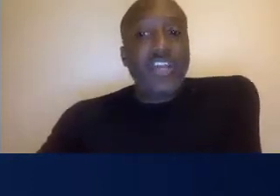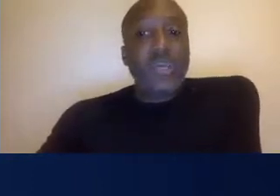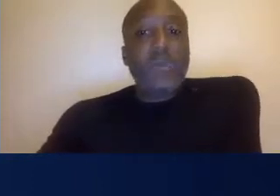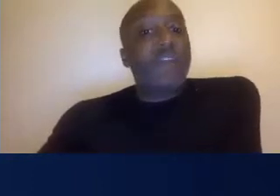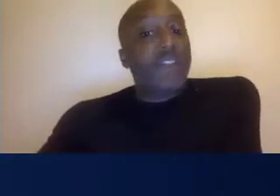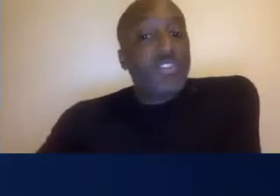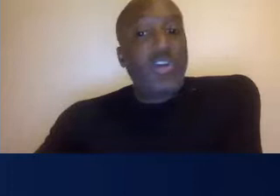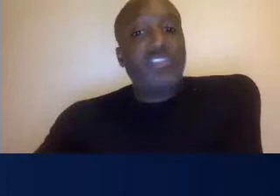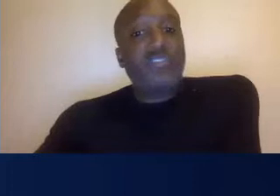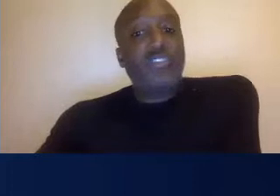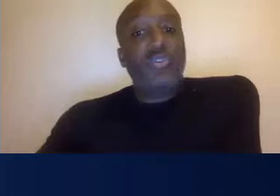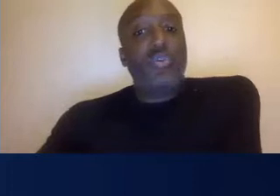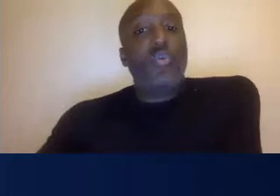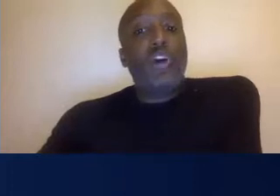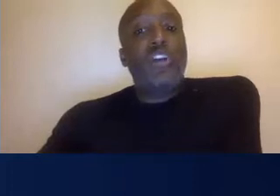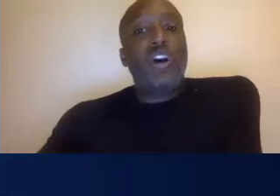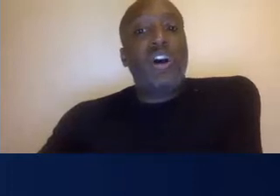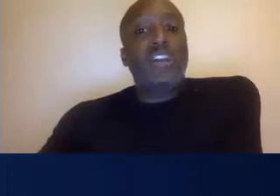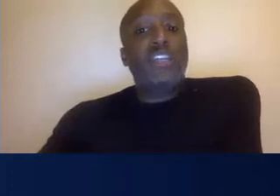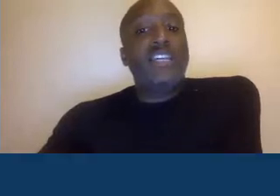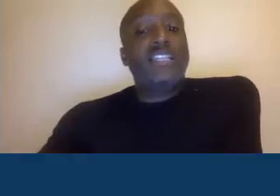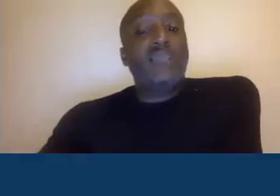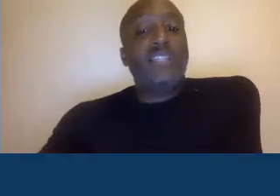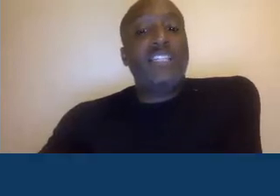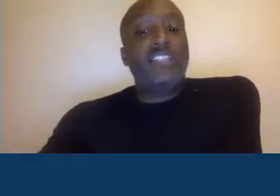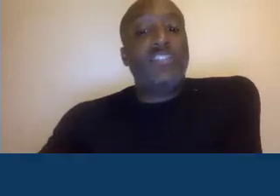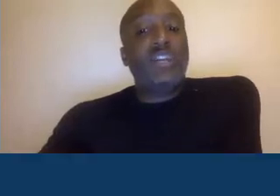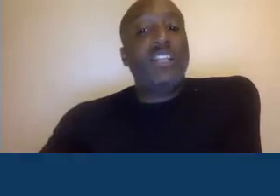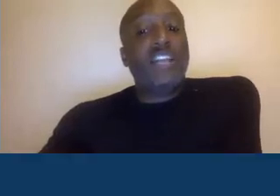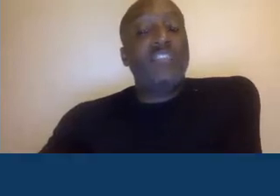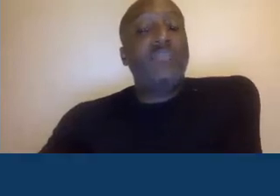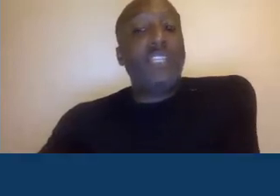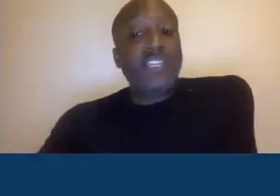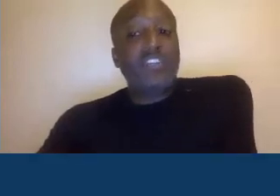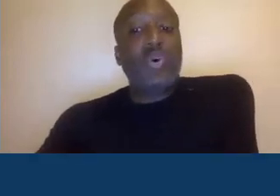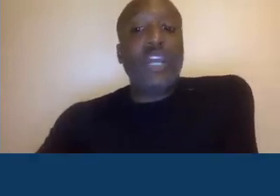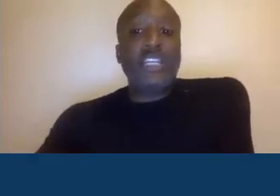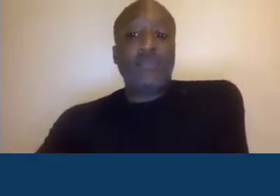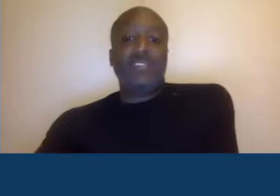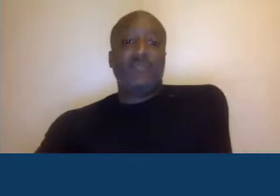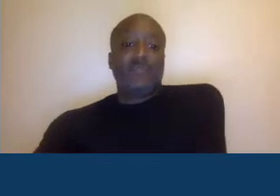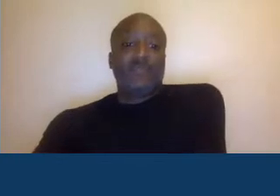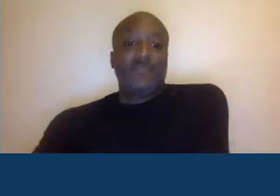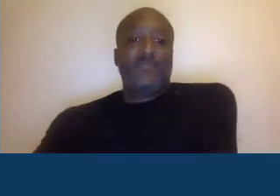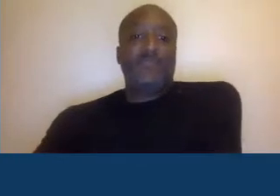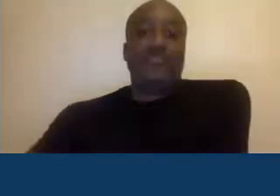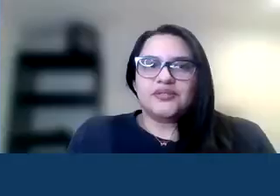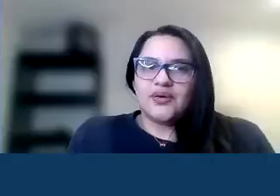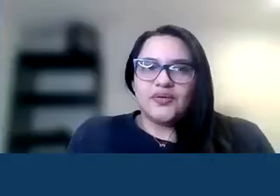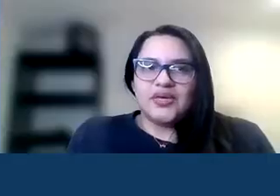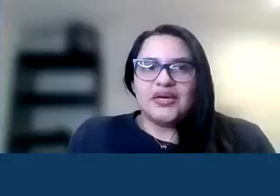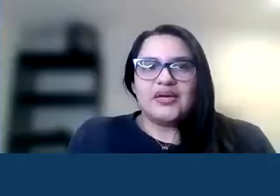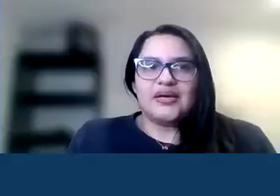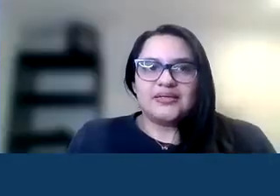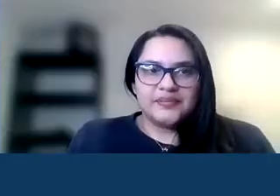entails. My first question for you, what are the Assembly District Election Meetings, or ADEMs?